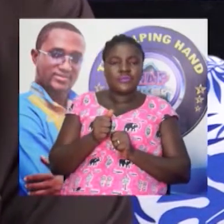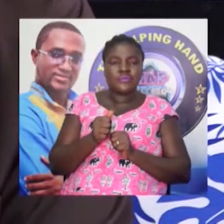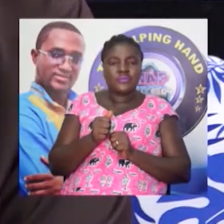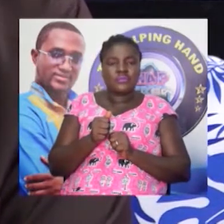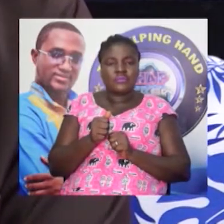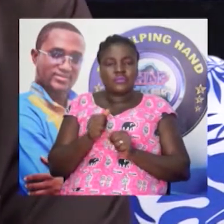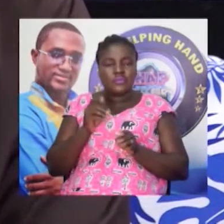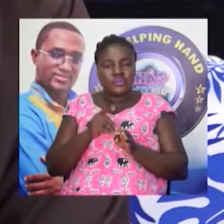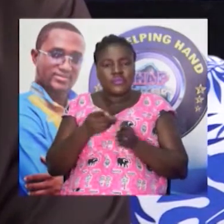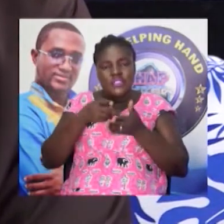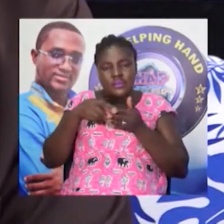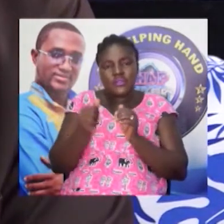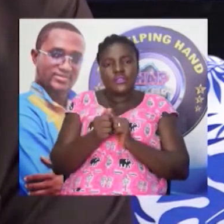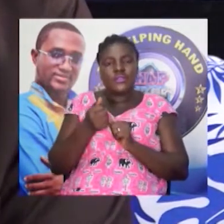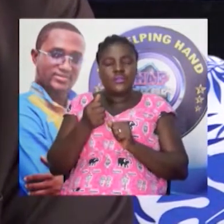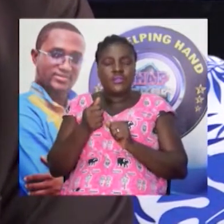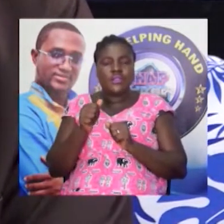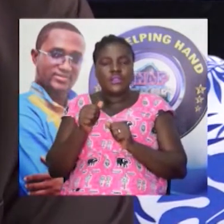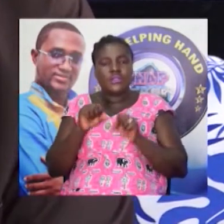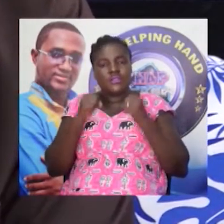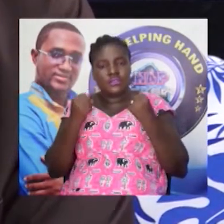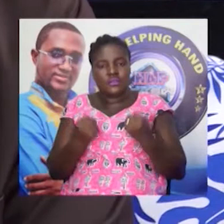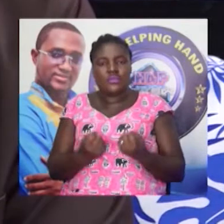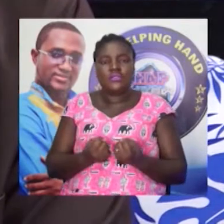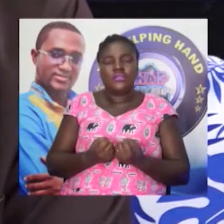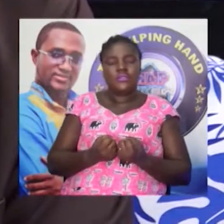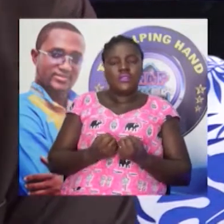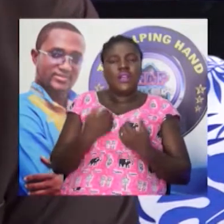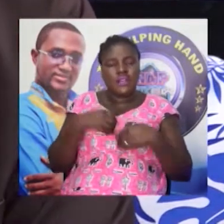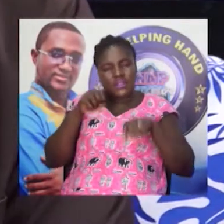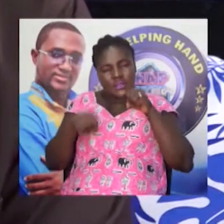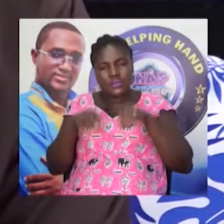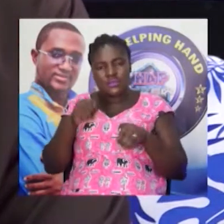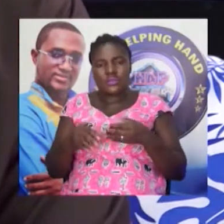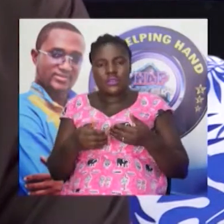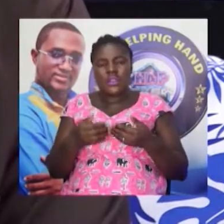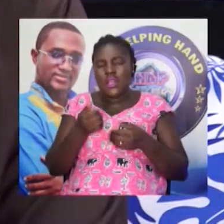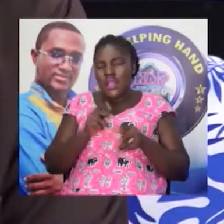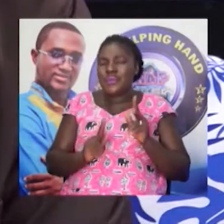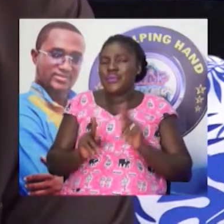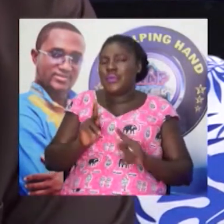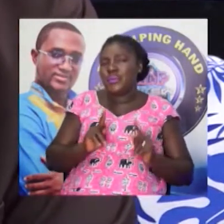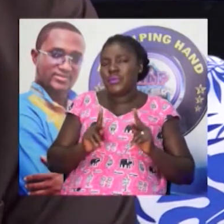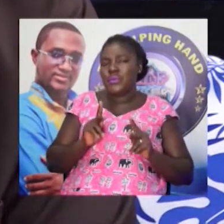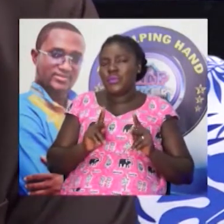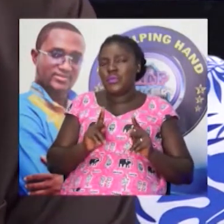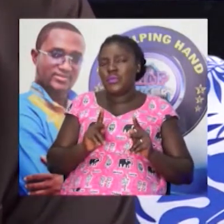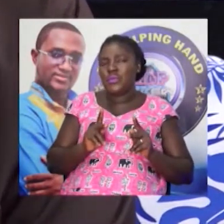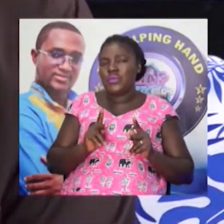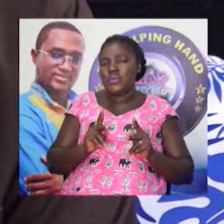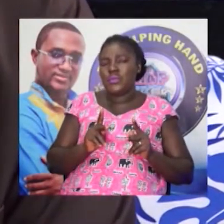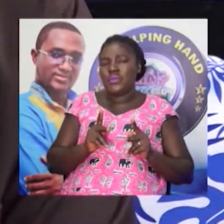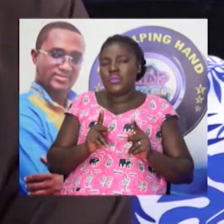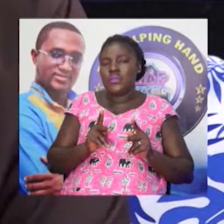society. Exactly. They have their potential and their quota to contribute. Yeah. They are a people that belong to the